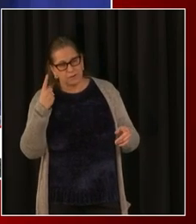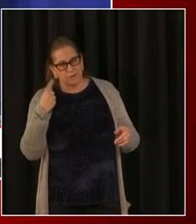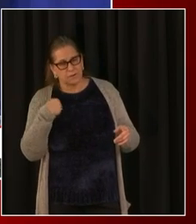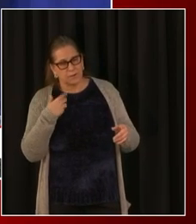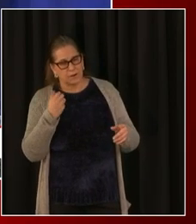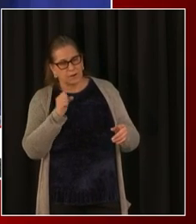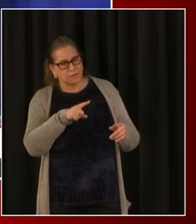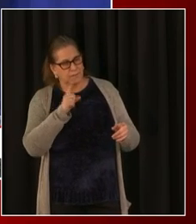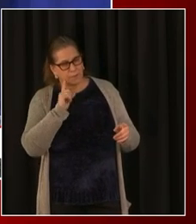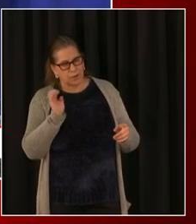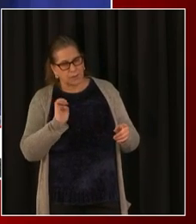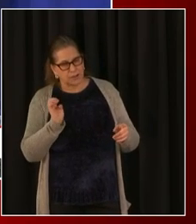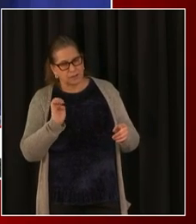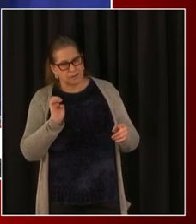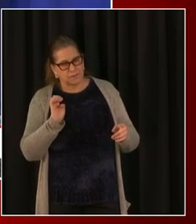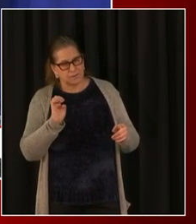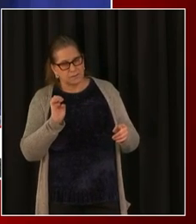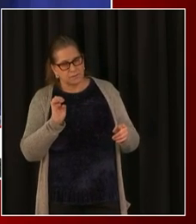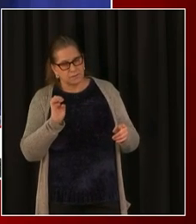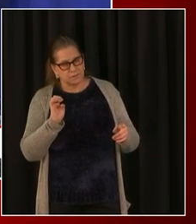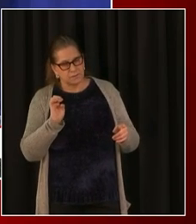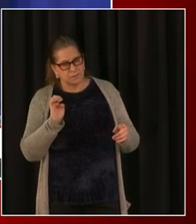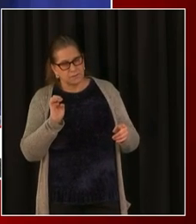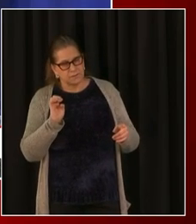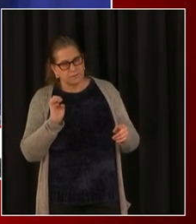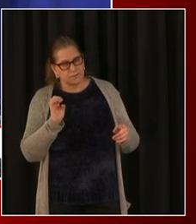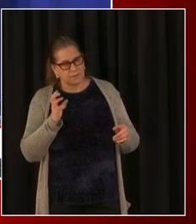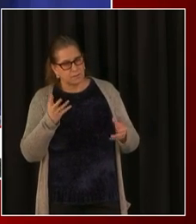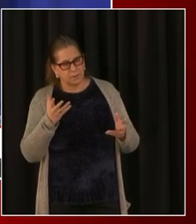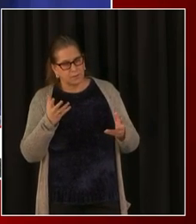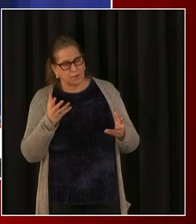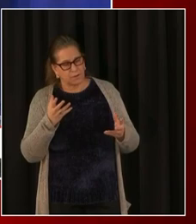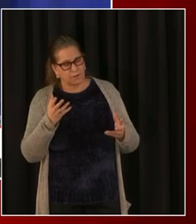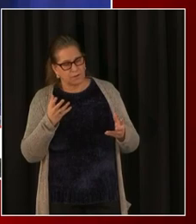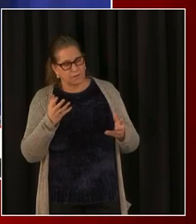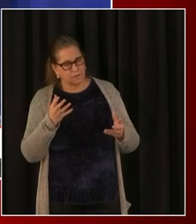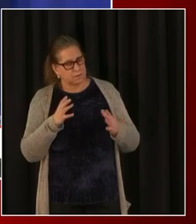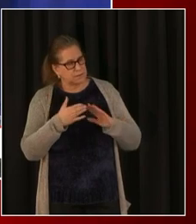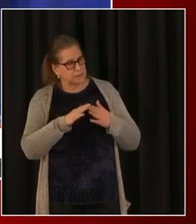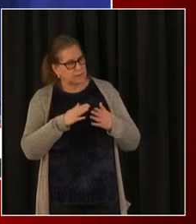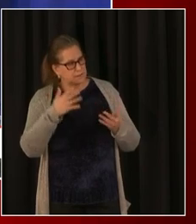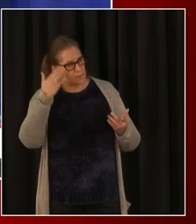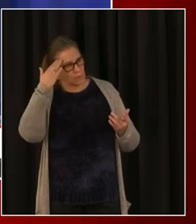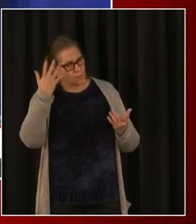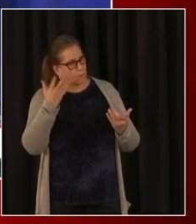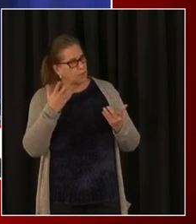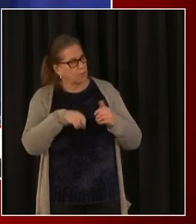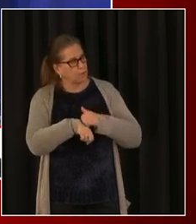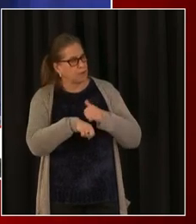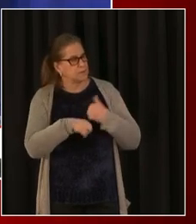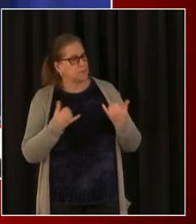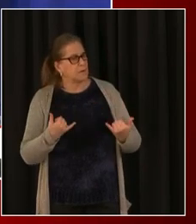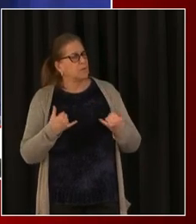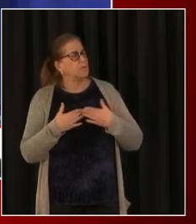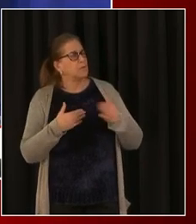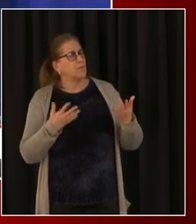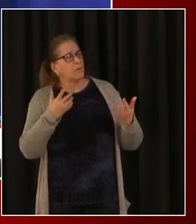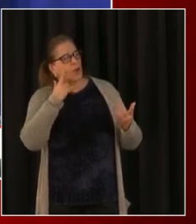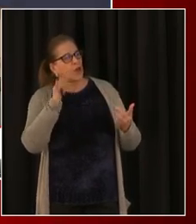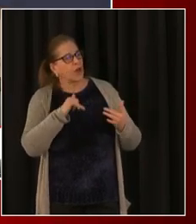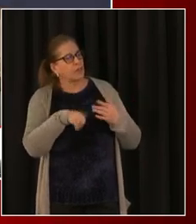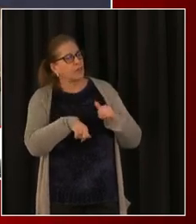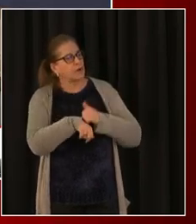all just detail what threats are known to the city at this time or what situations of concern? Well, let me say this, Stephanie.